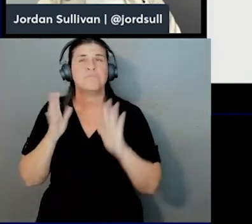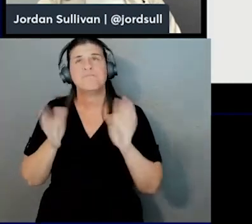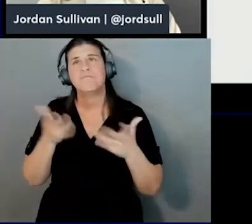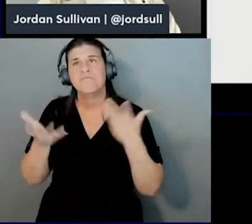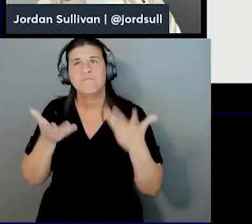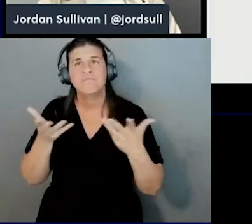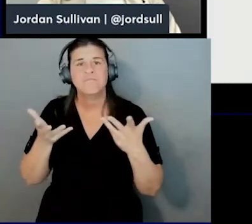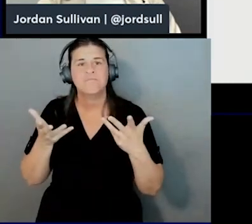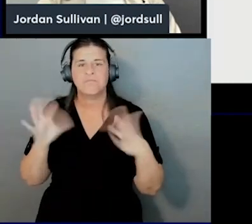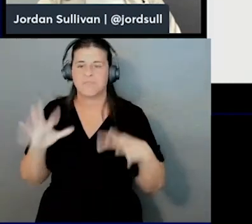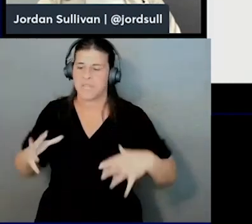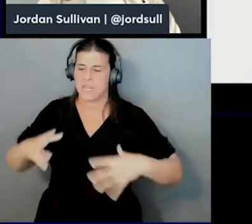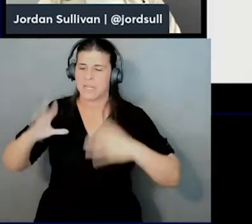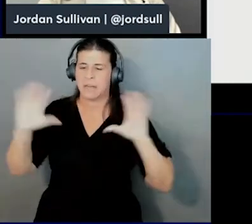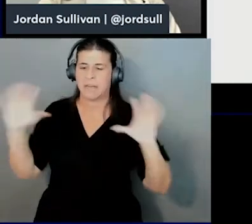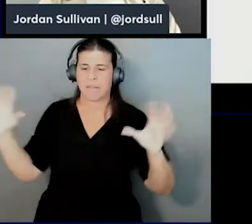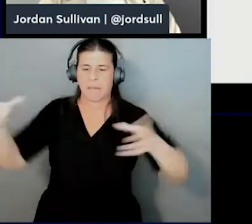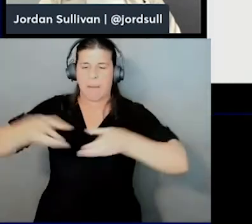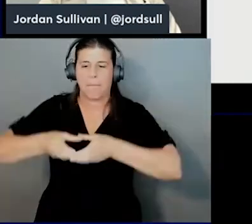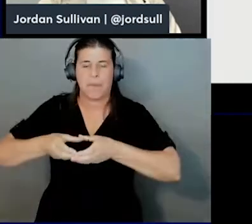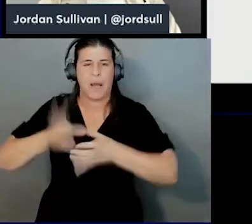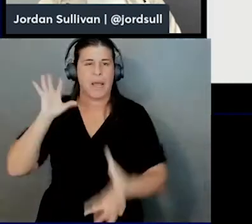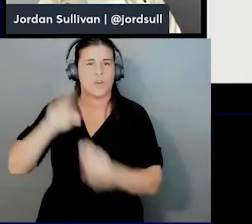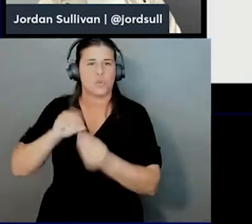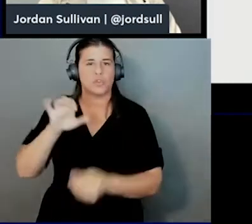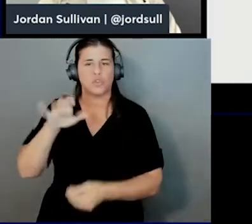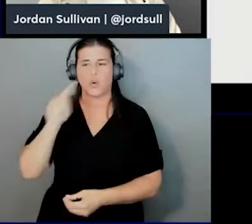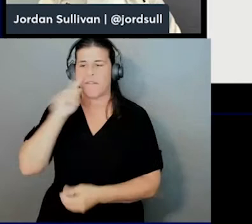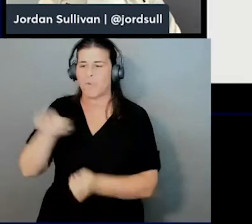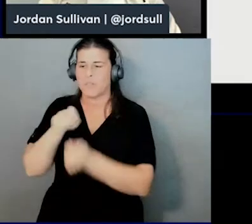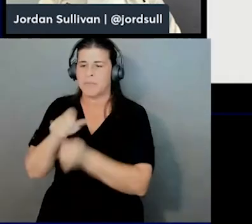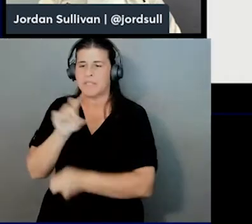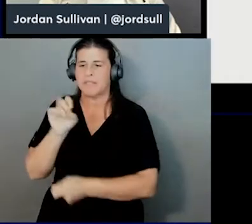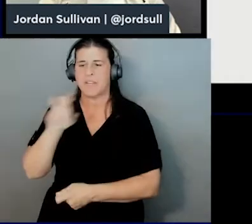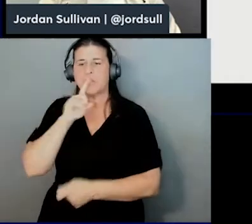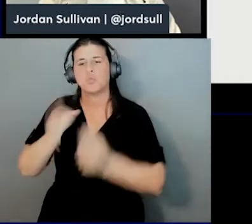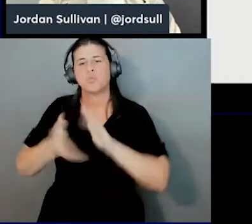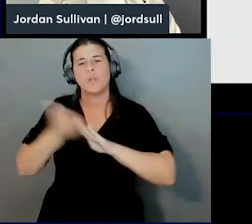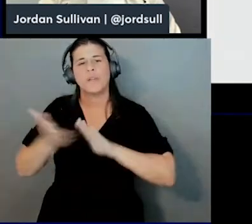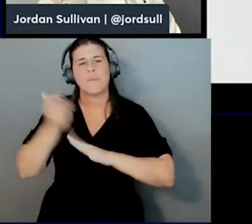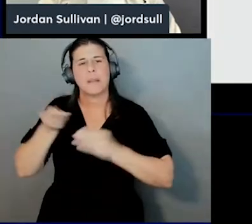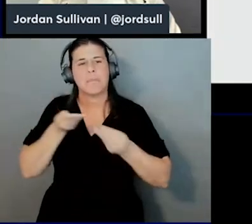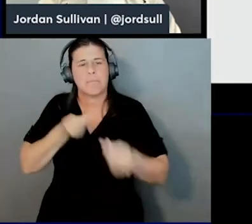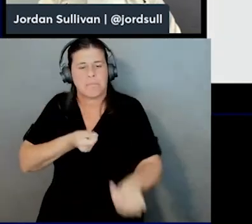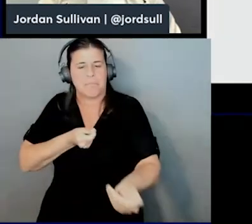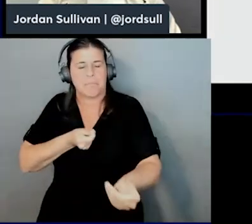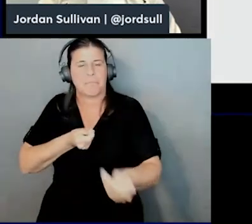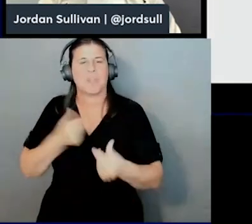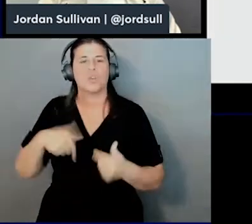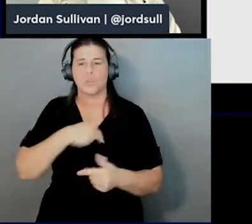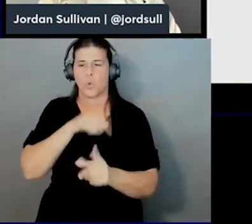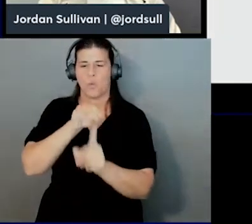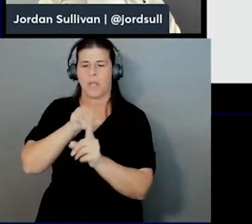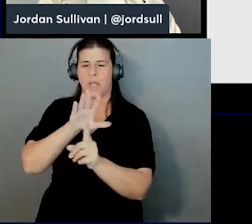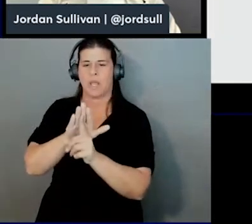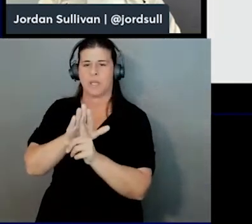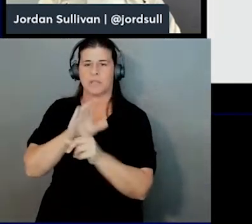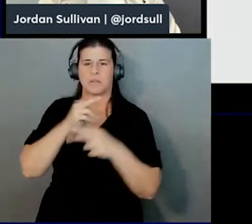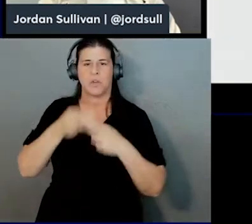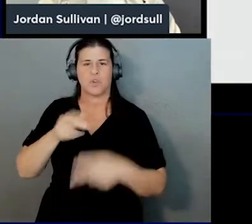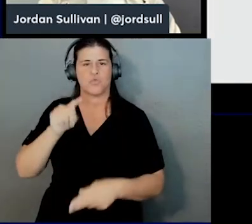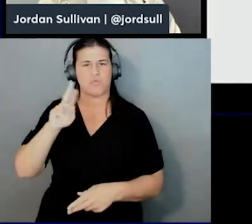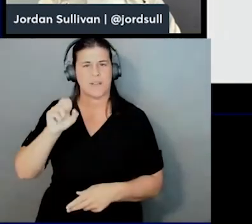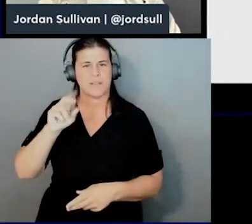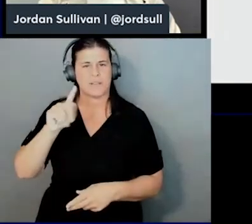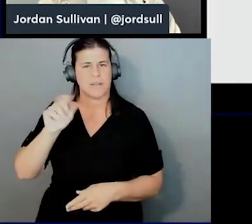compile your circuit for specific device to be able to run it in the most efficient way. So we expose this function called transpilation.